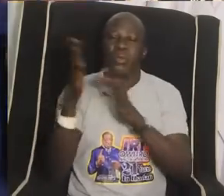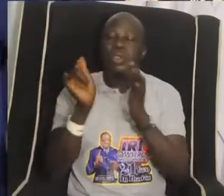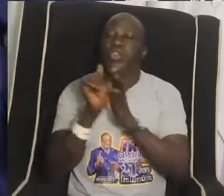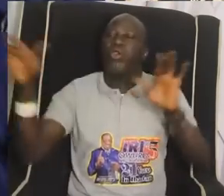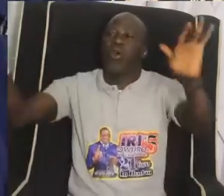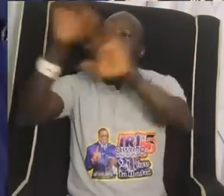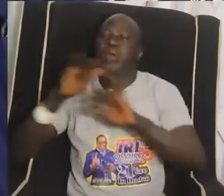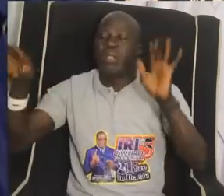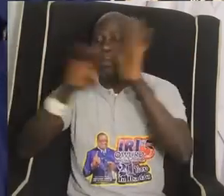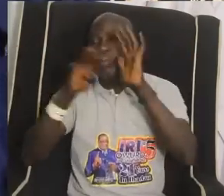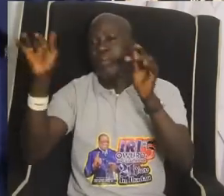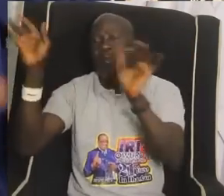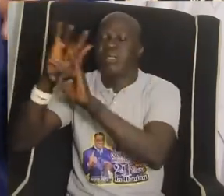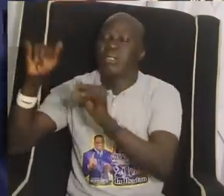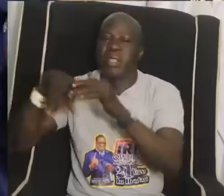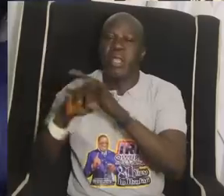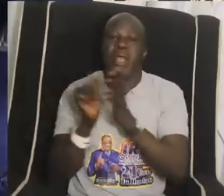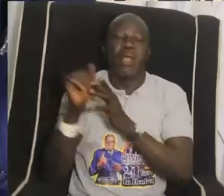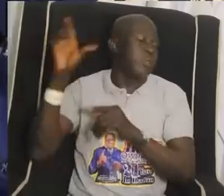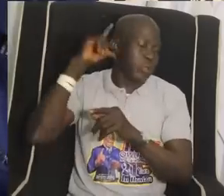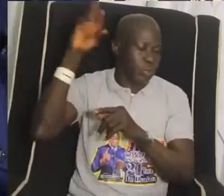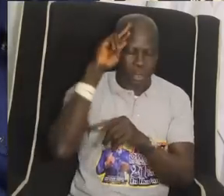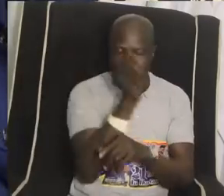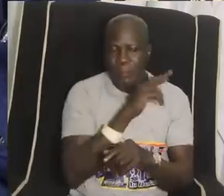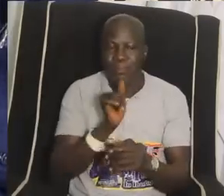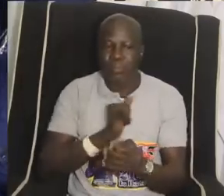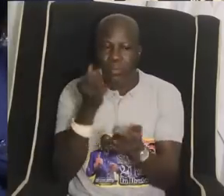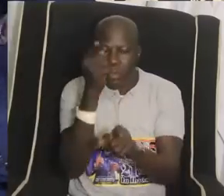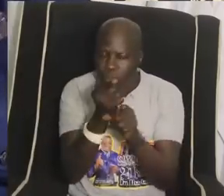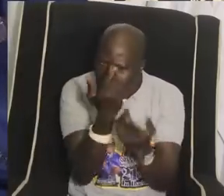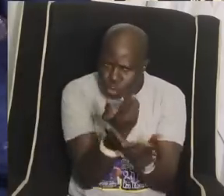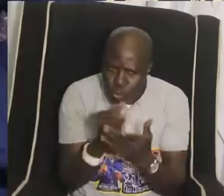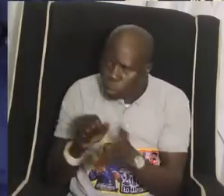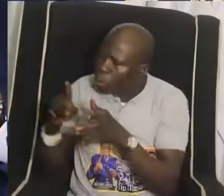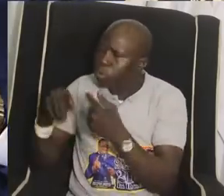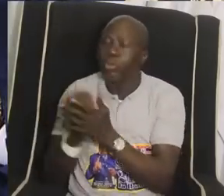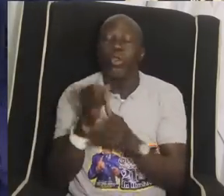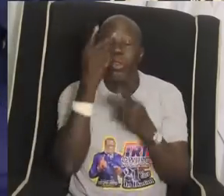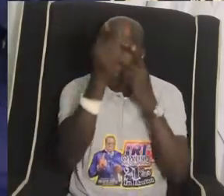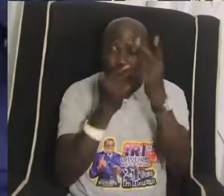aura no ba. Amen. Say mercy. Me, I just want to tell you that your future will be